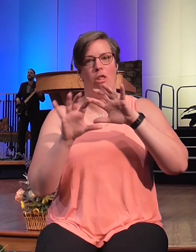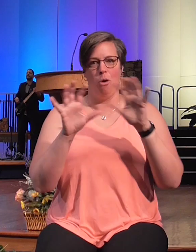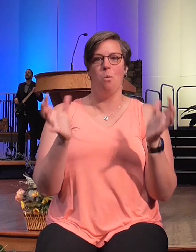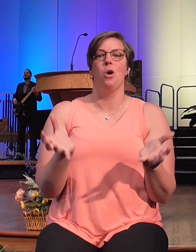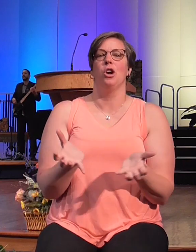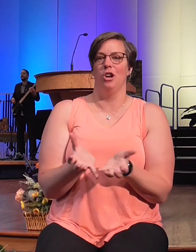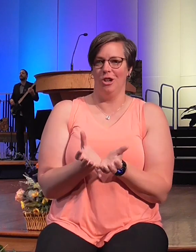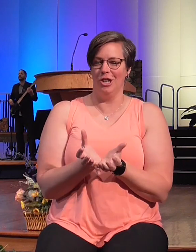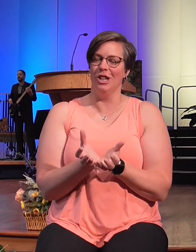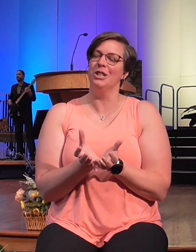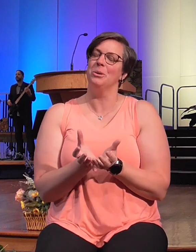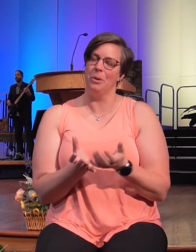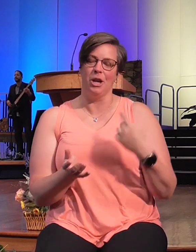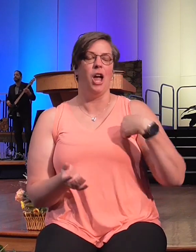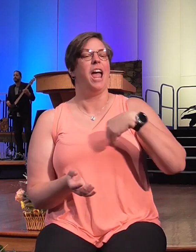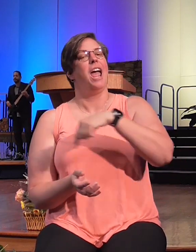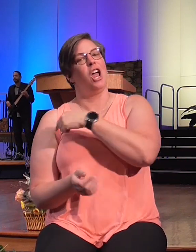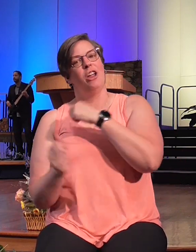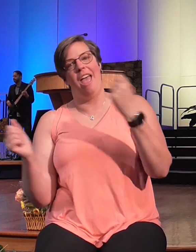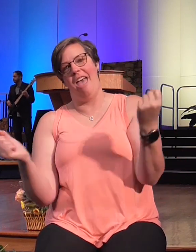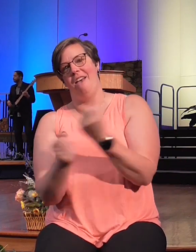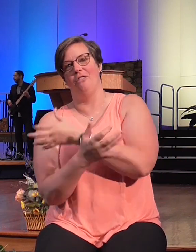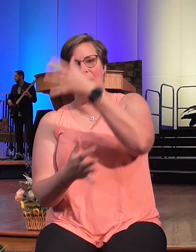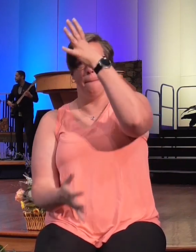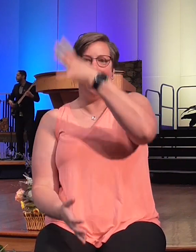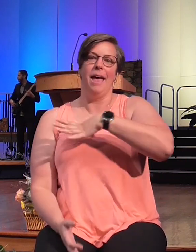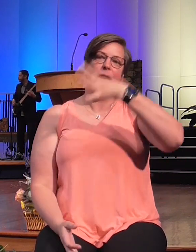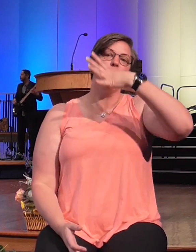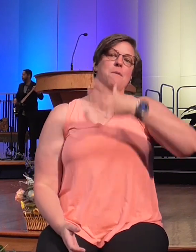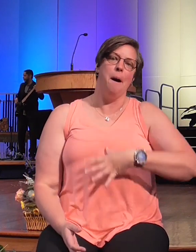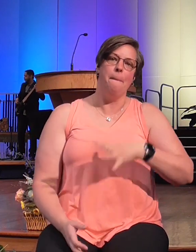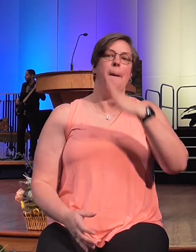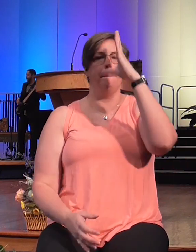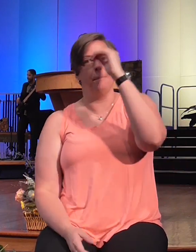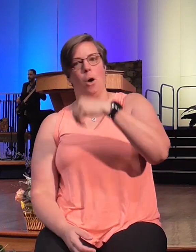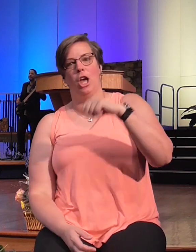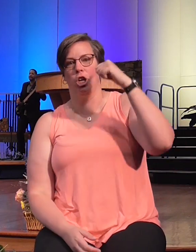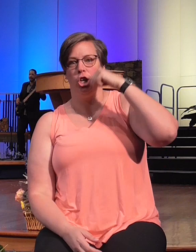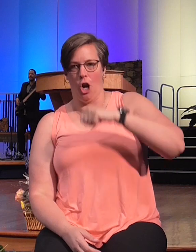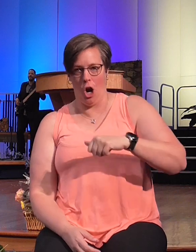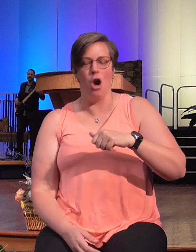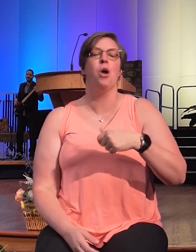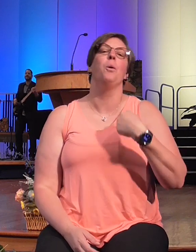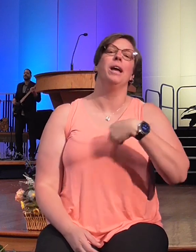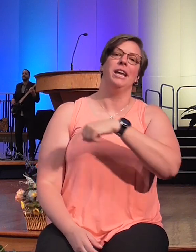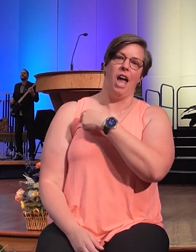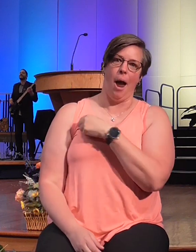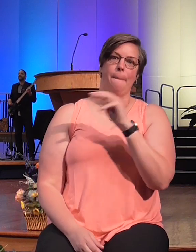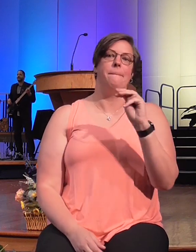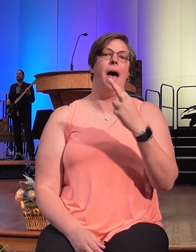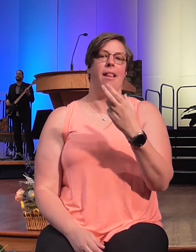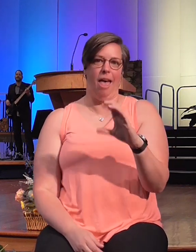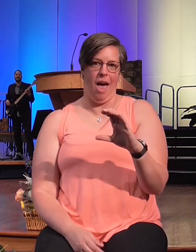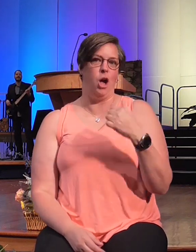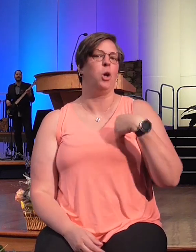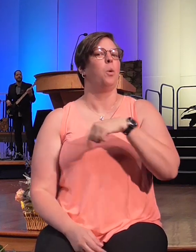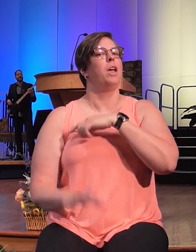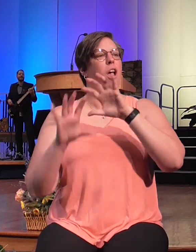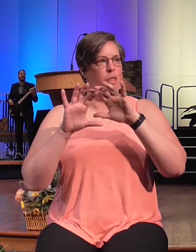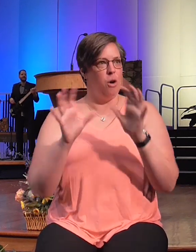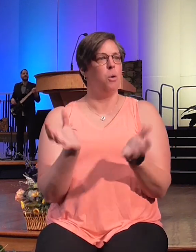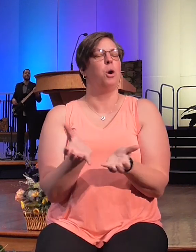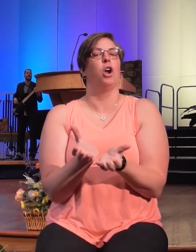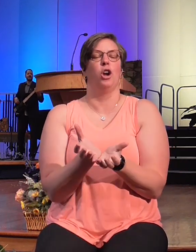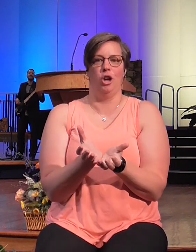the world. We are every man and woman, every boy and girl. We are Mile High, we are